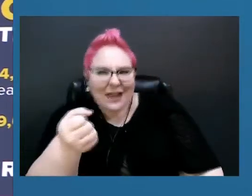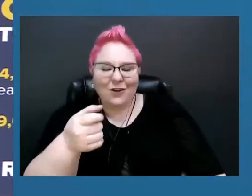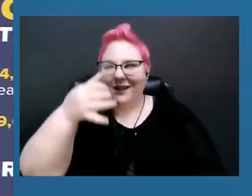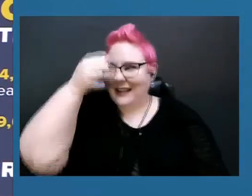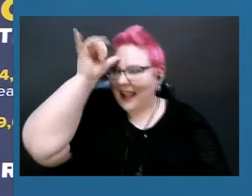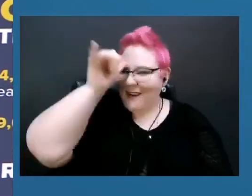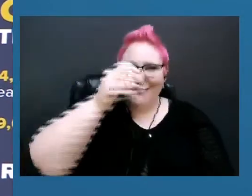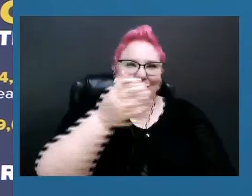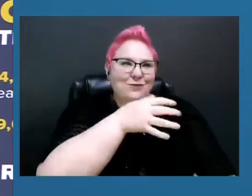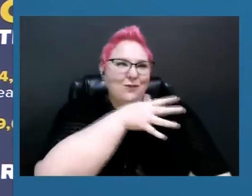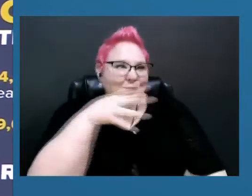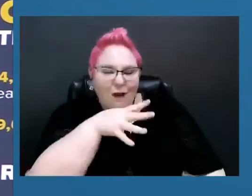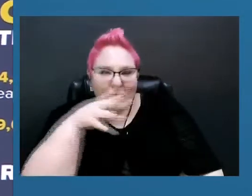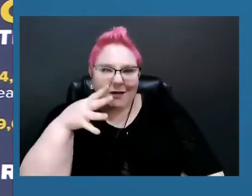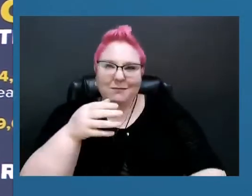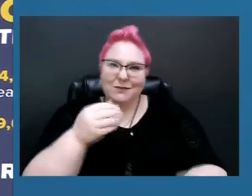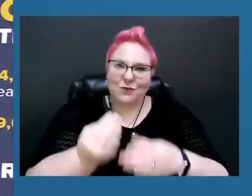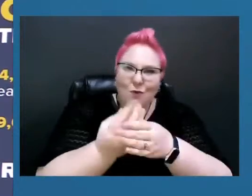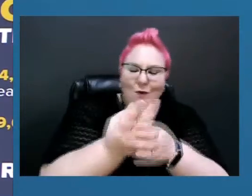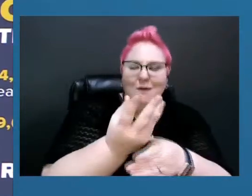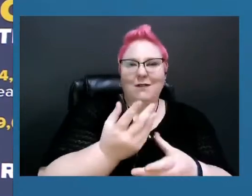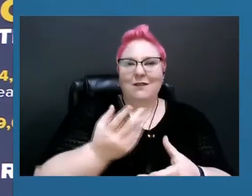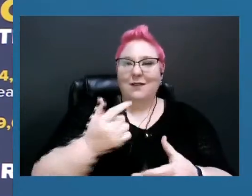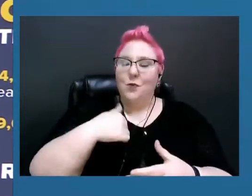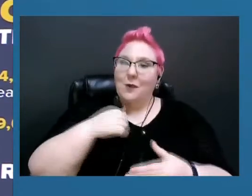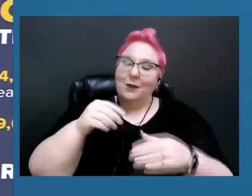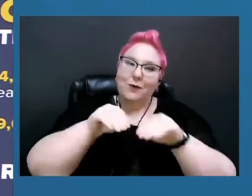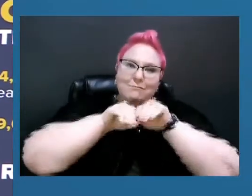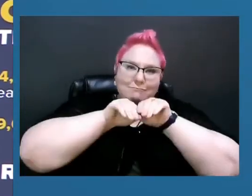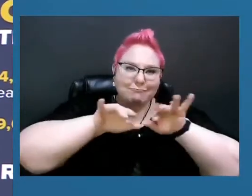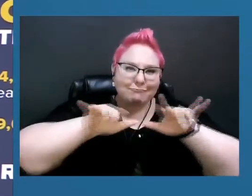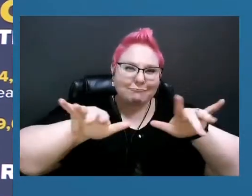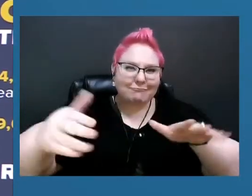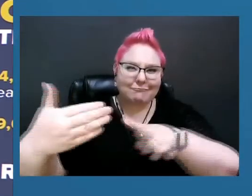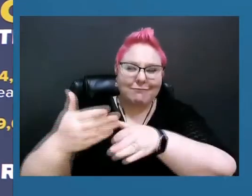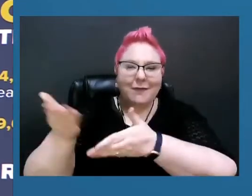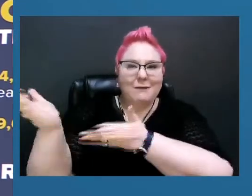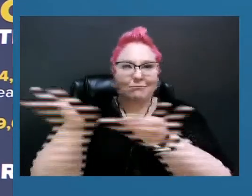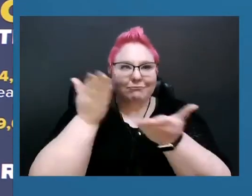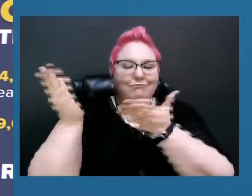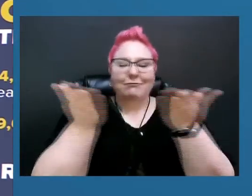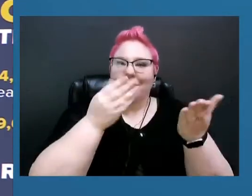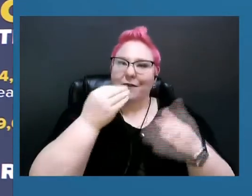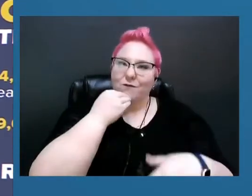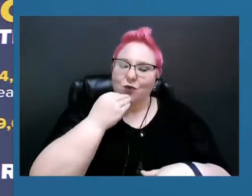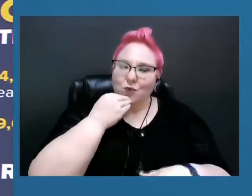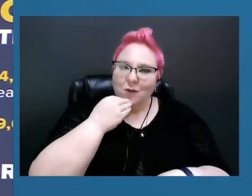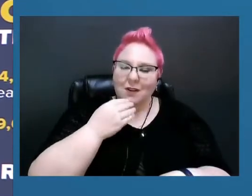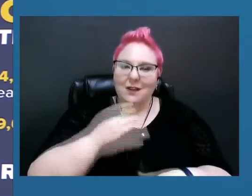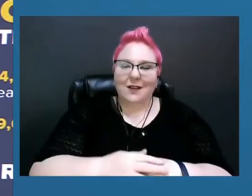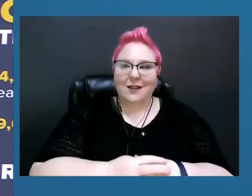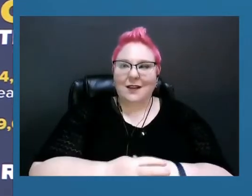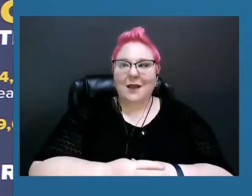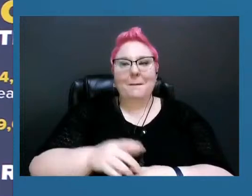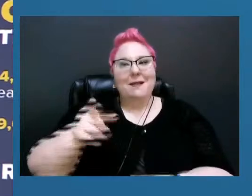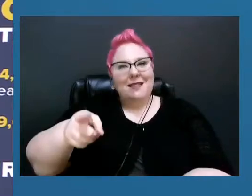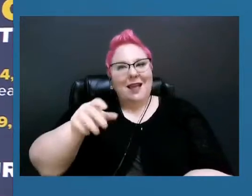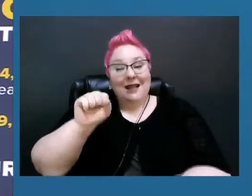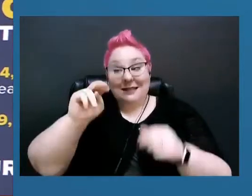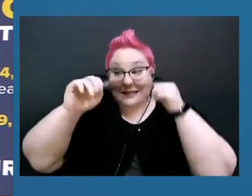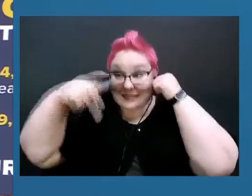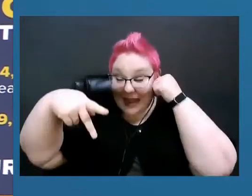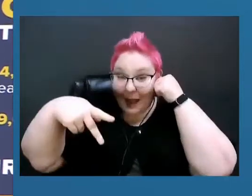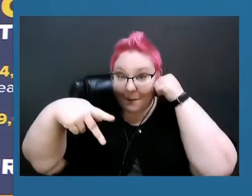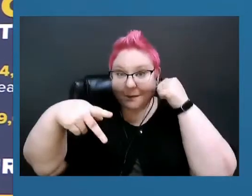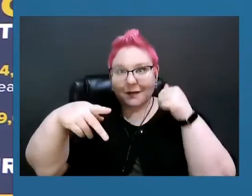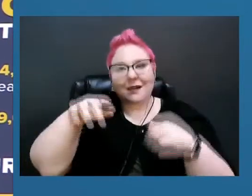York City and around the world. It used to feed Canada. But these SNAP programs bring in dollars that they can count on. So they know